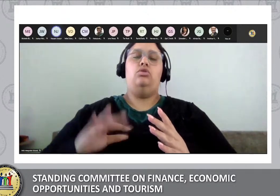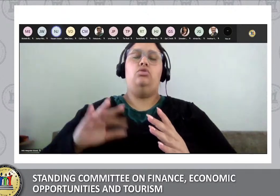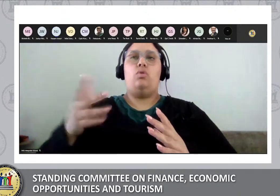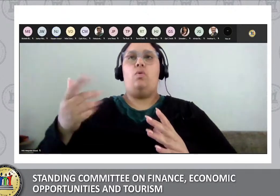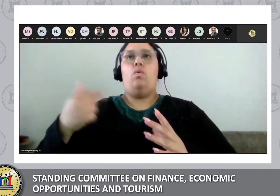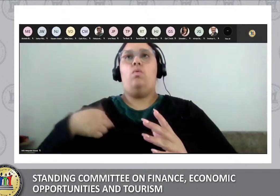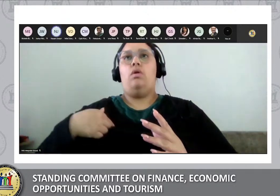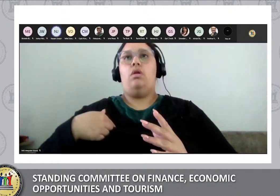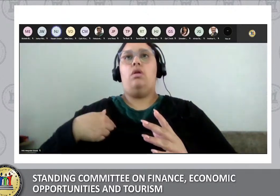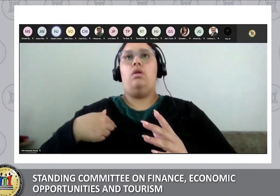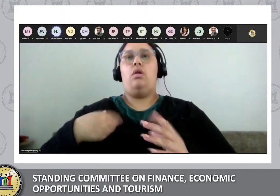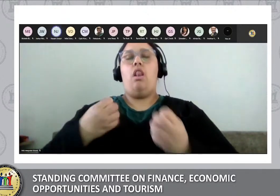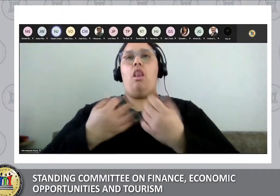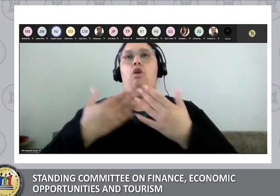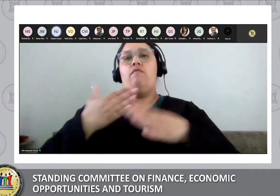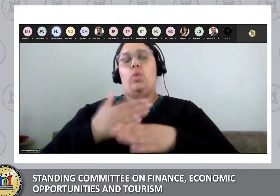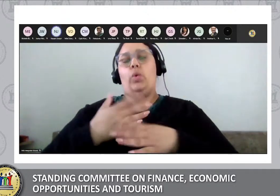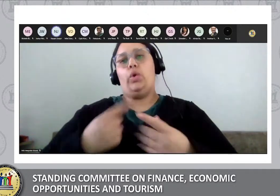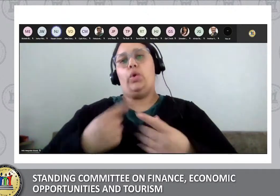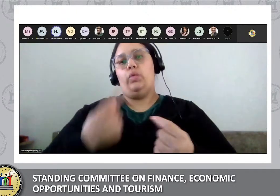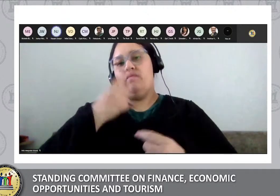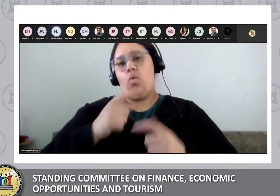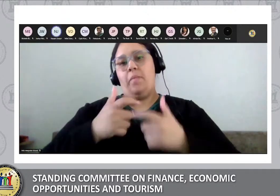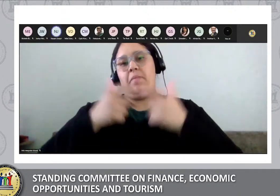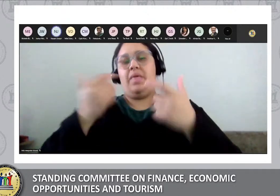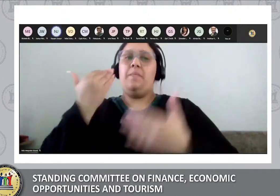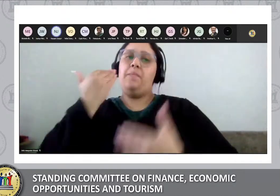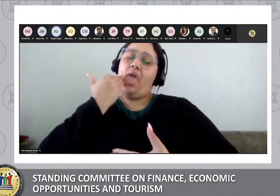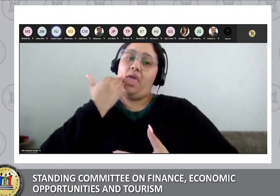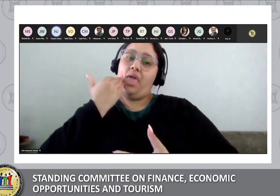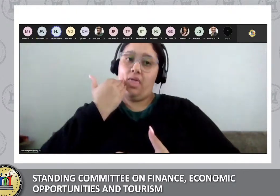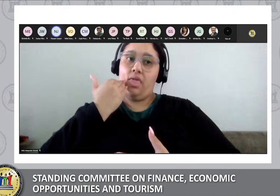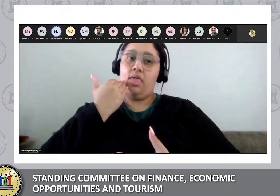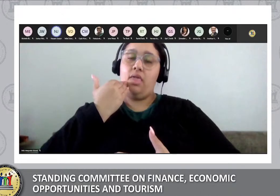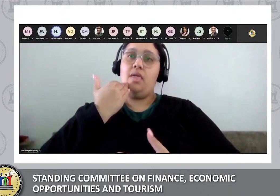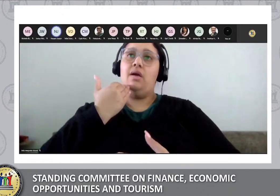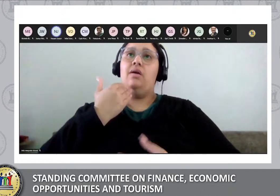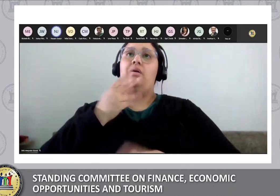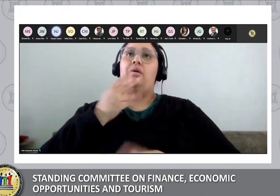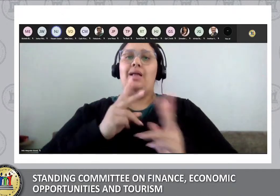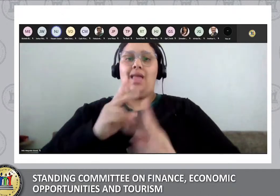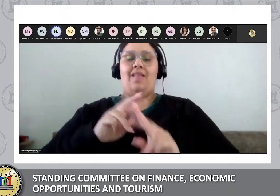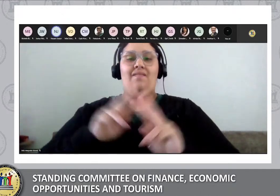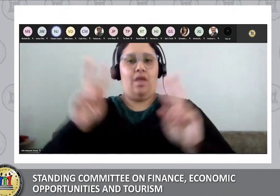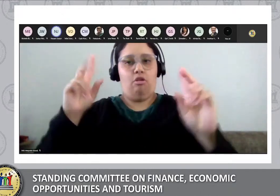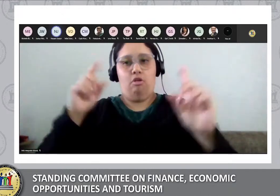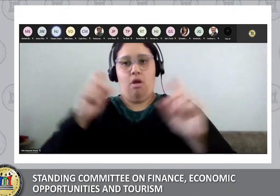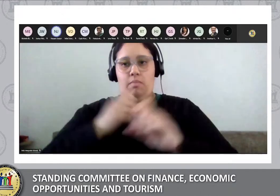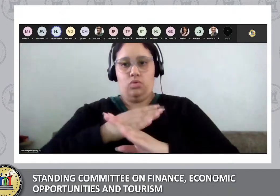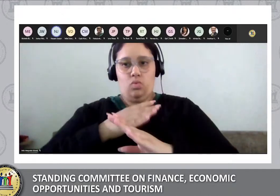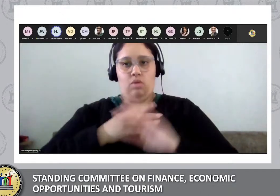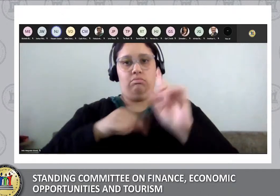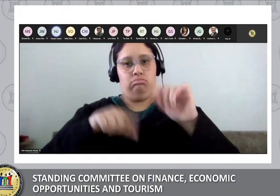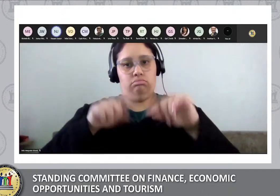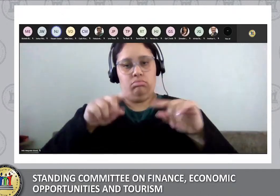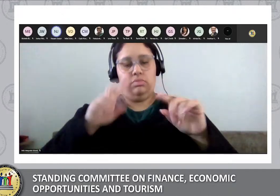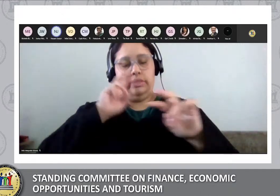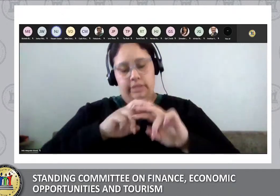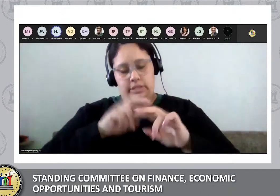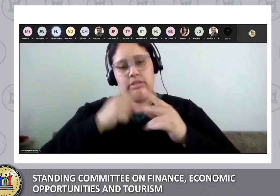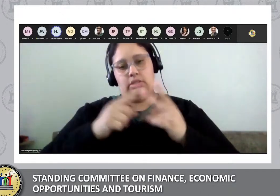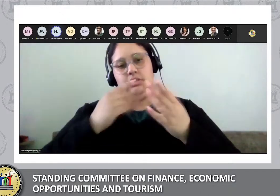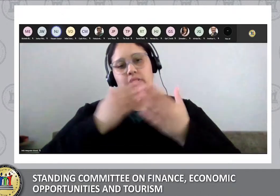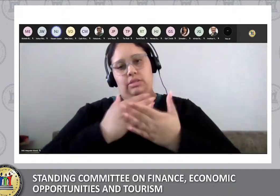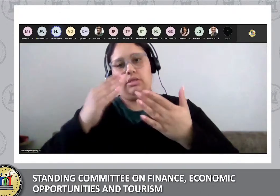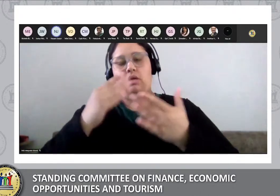work, lots of the work is done for big banks. And it's, again, very complex work that very often requires